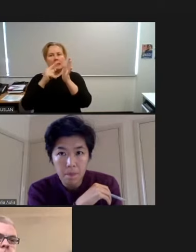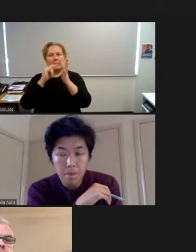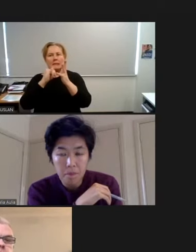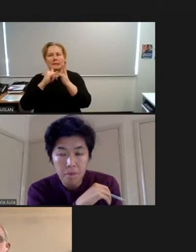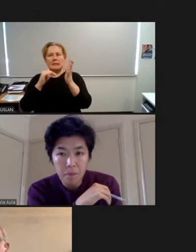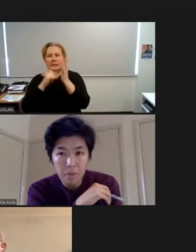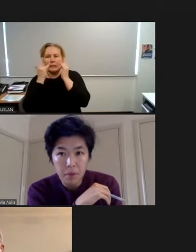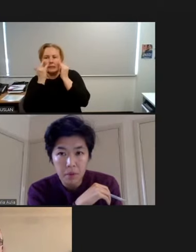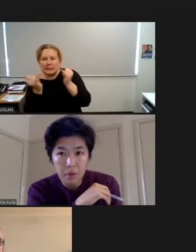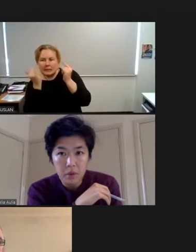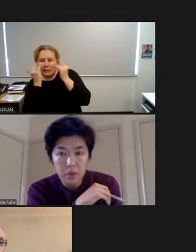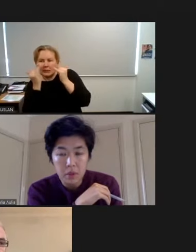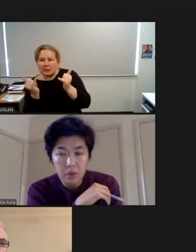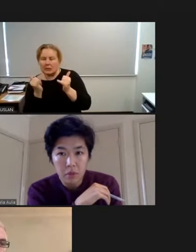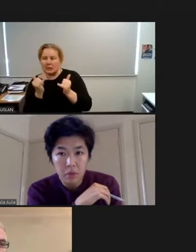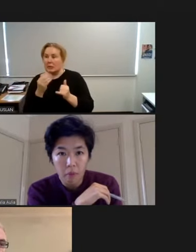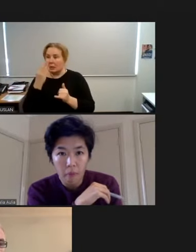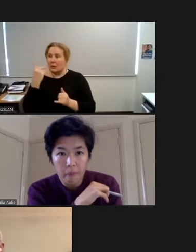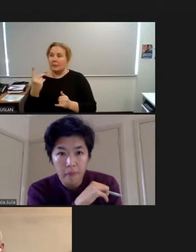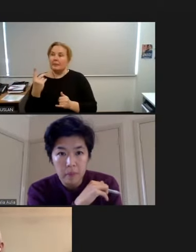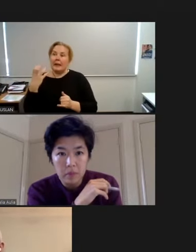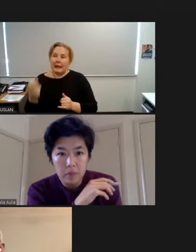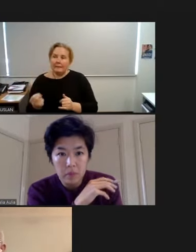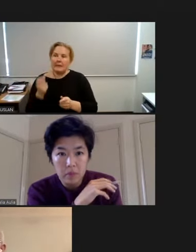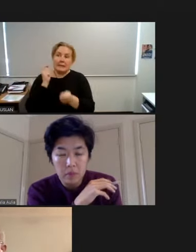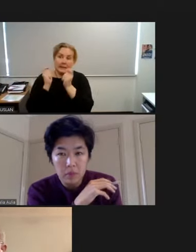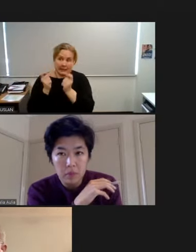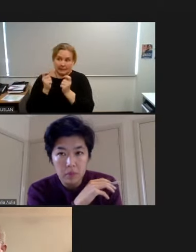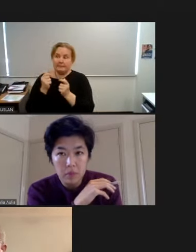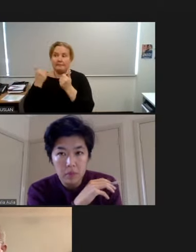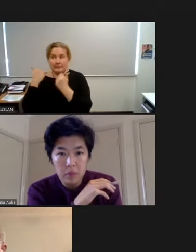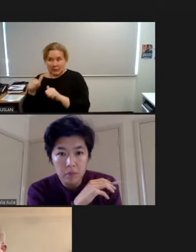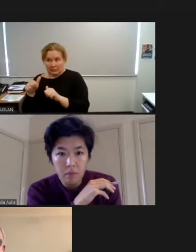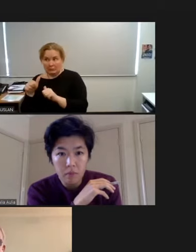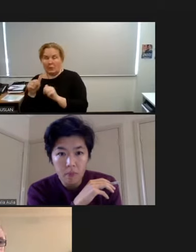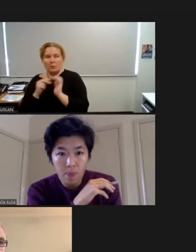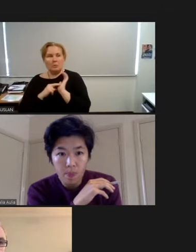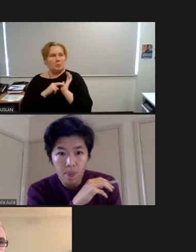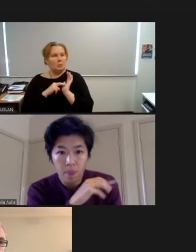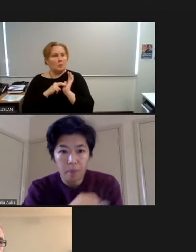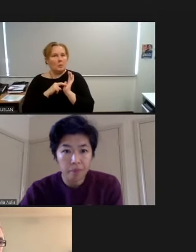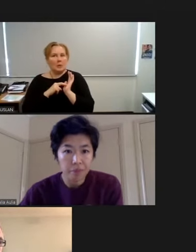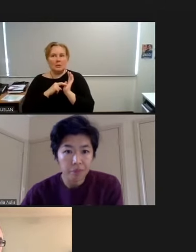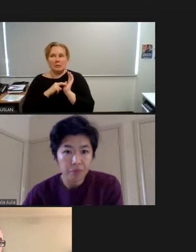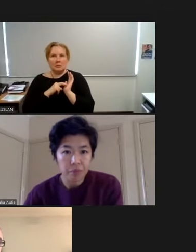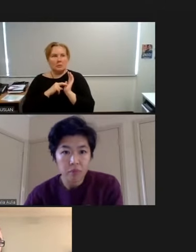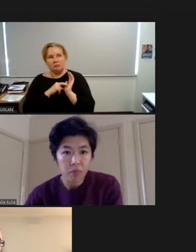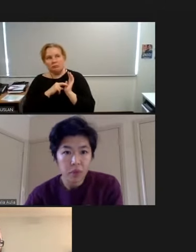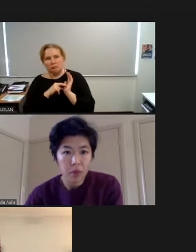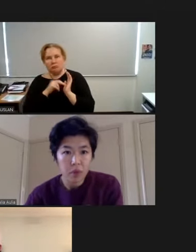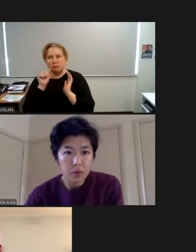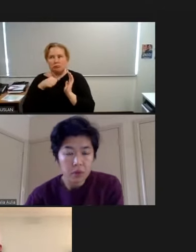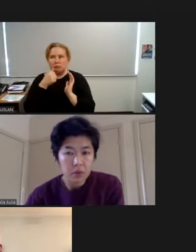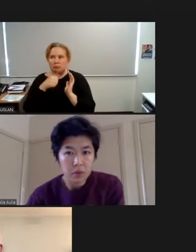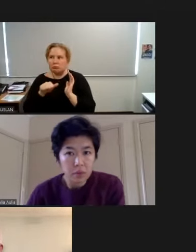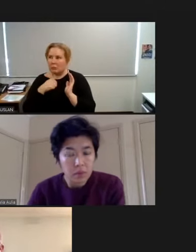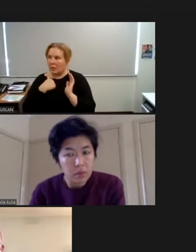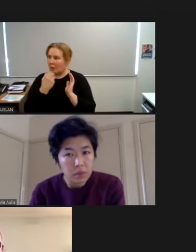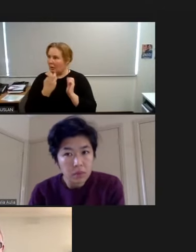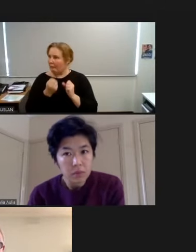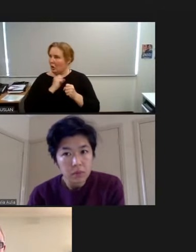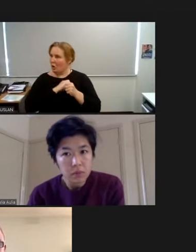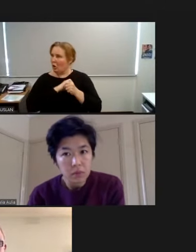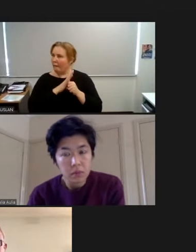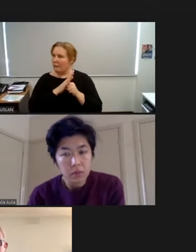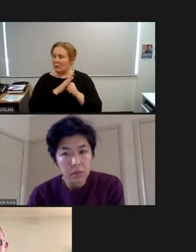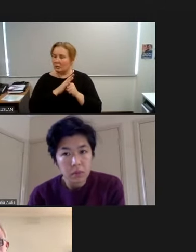and they're waiting for results, we know that they should isolate while they're waiting. Can you talk to us a bit about what